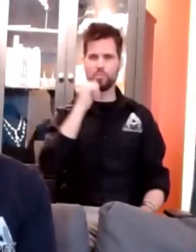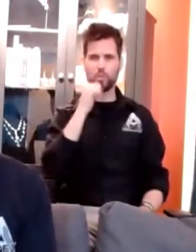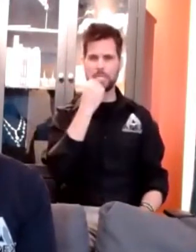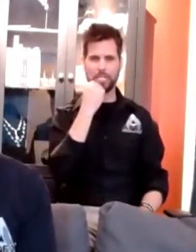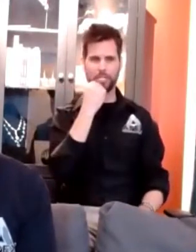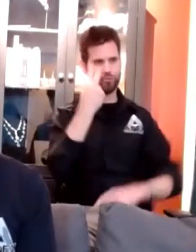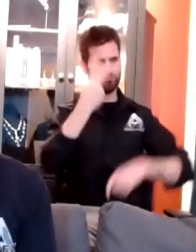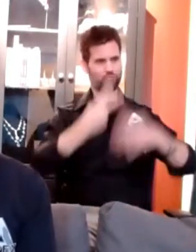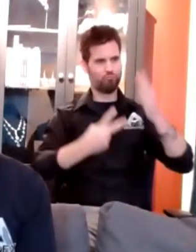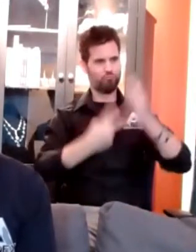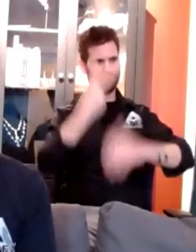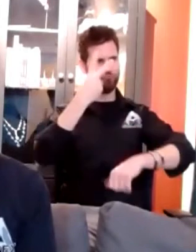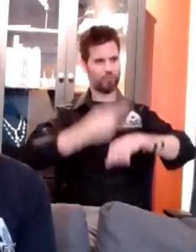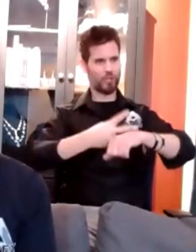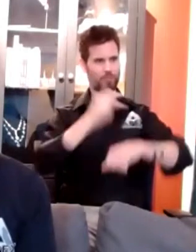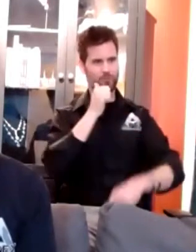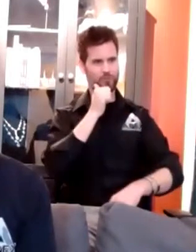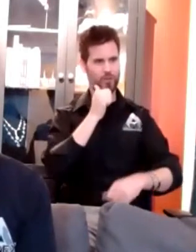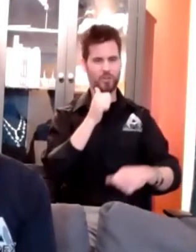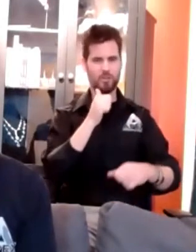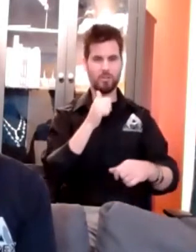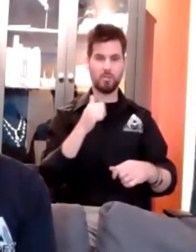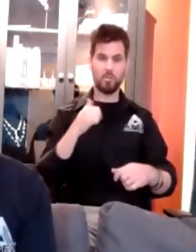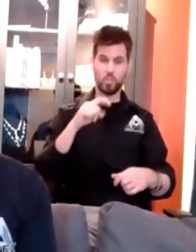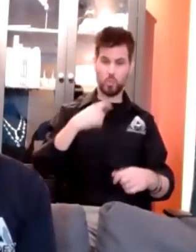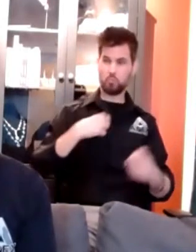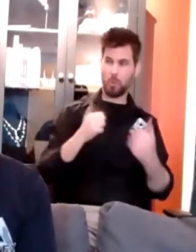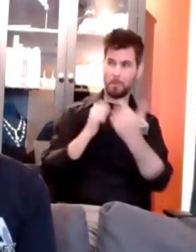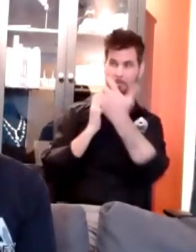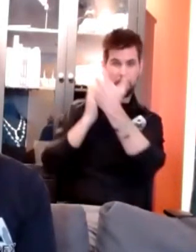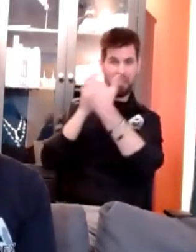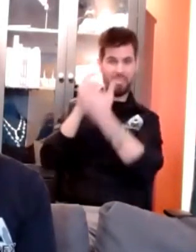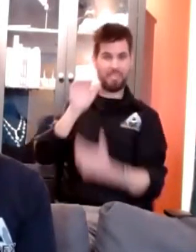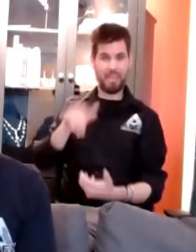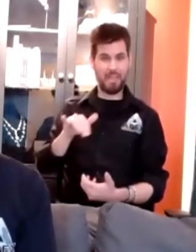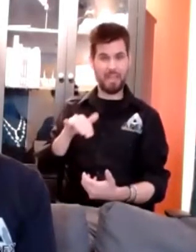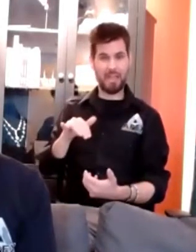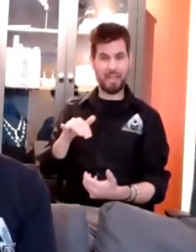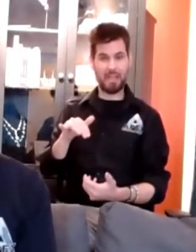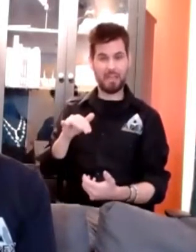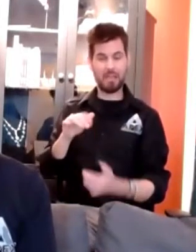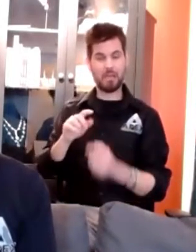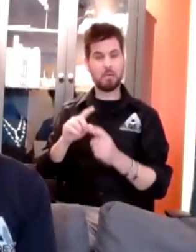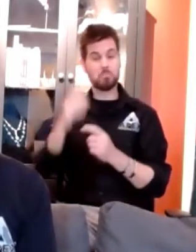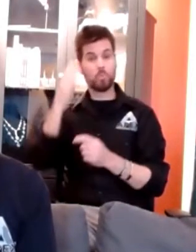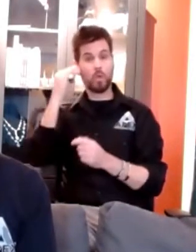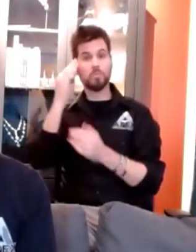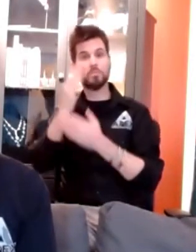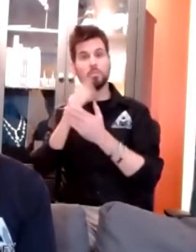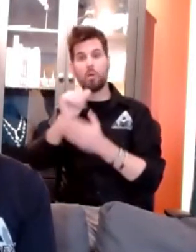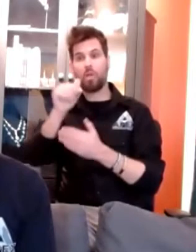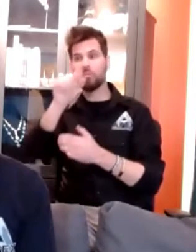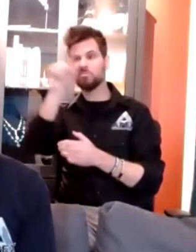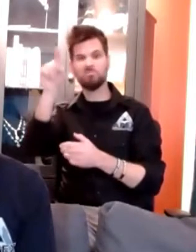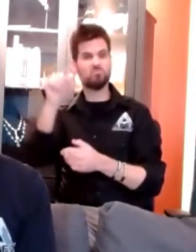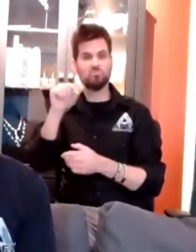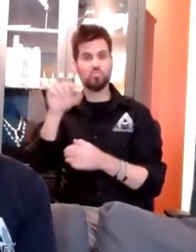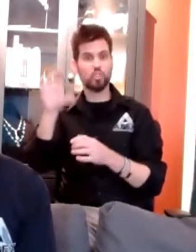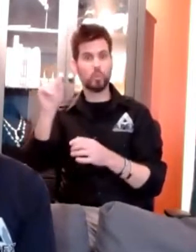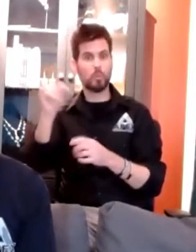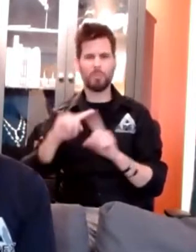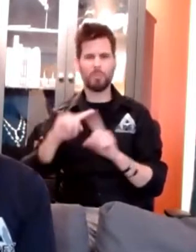to Chelsea and I said, hey, what do you think about doing this? And I found her answer really fascinating and it made